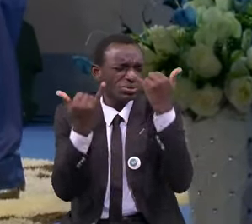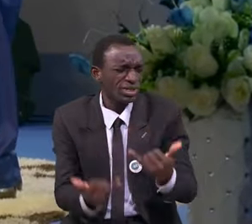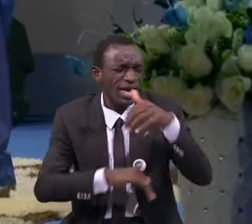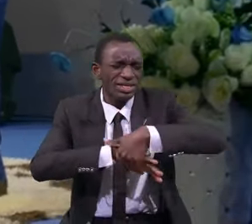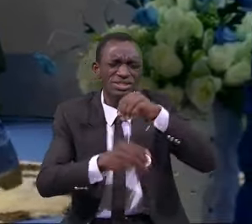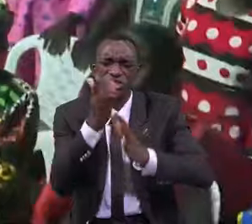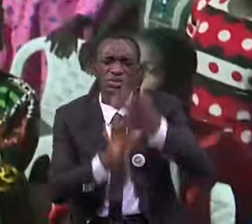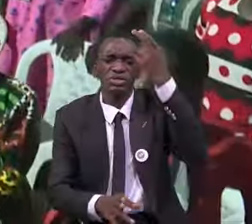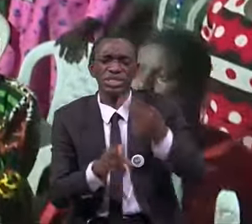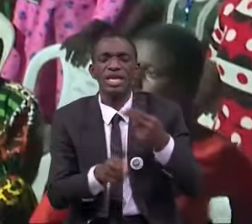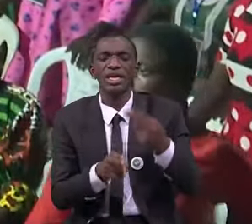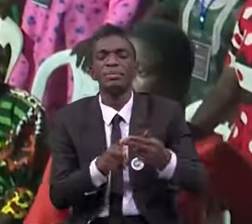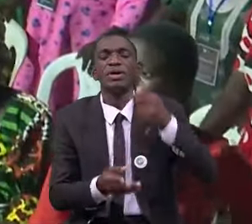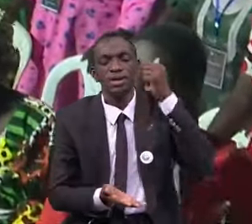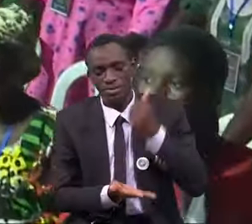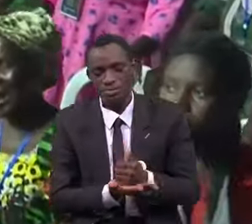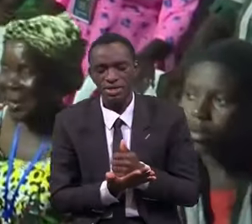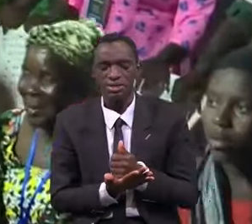Jesus' name.